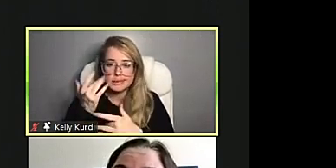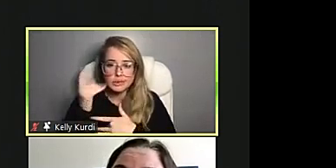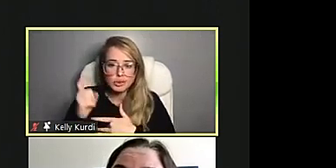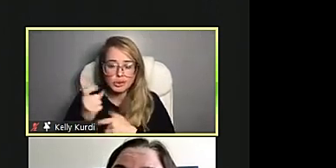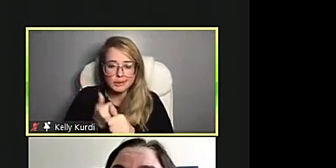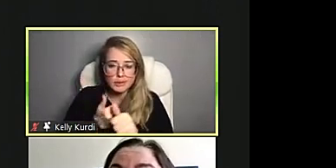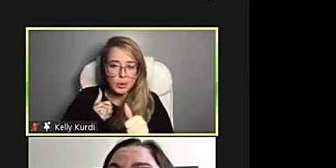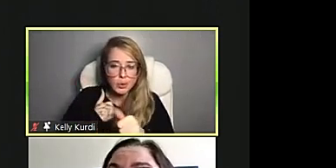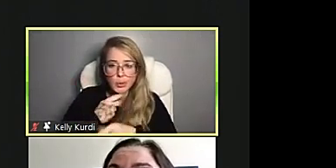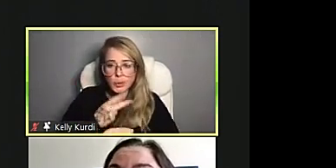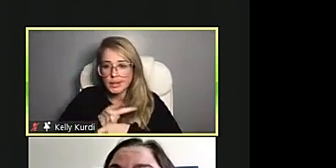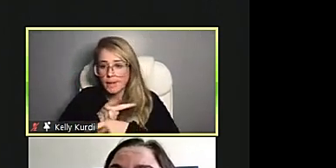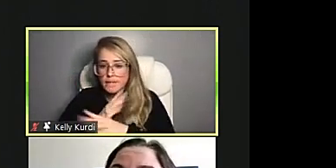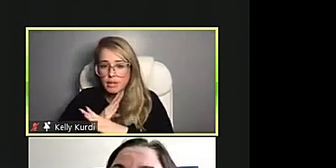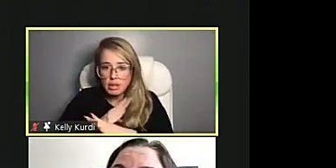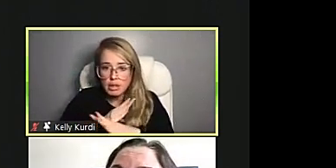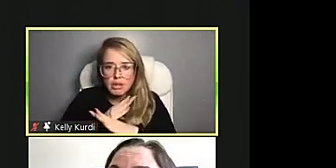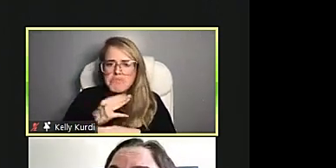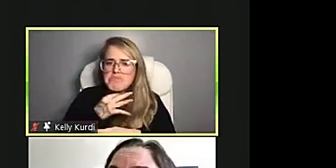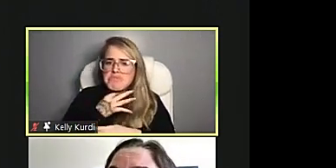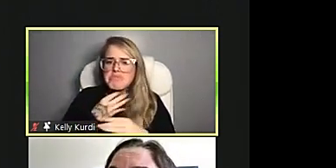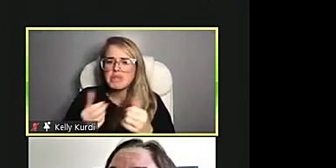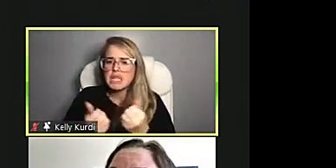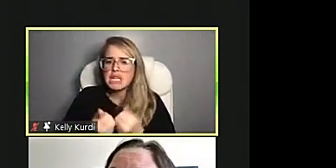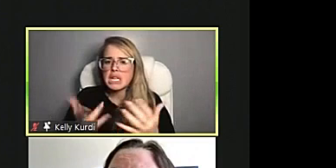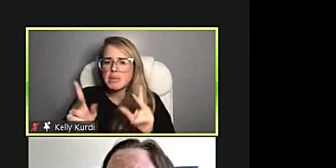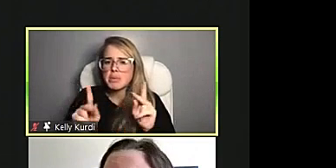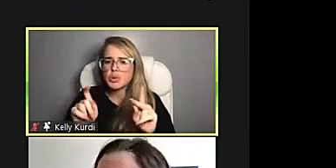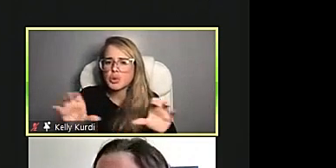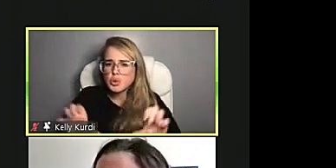there anything people should be